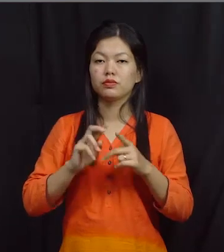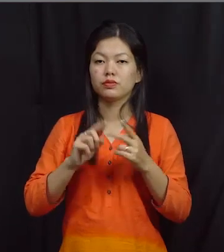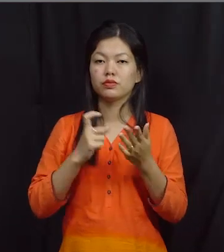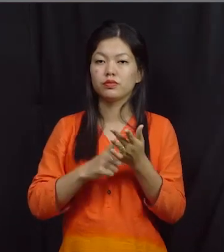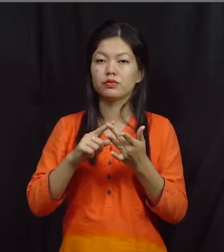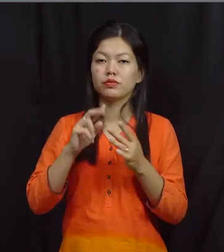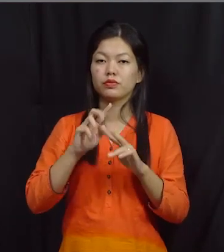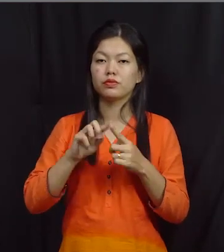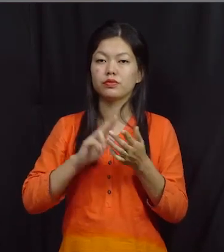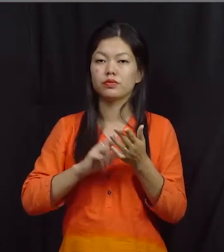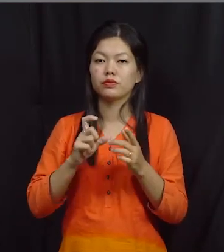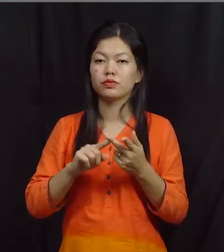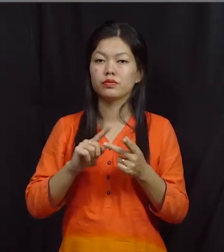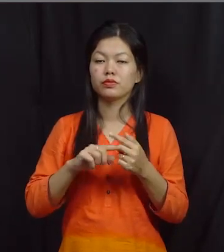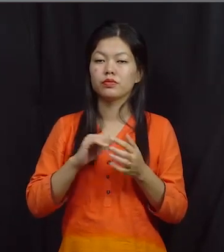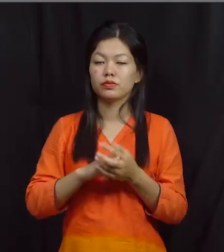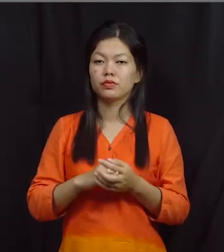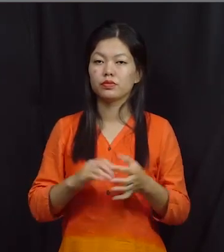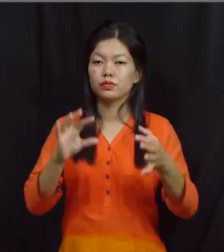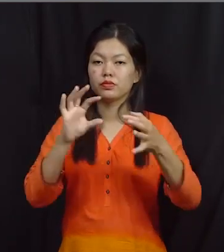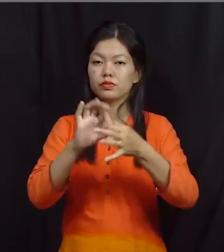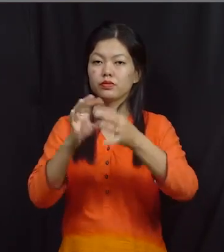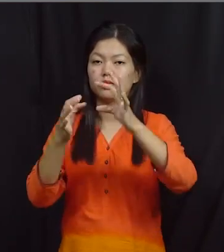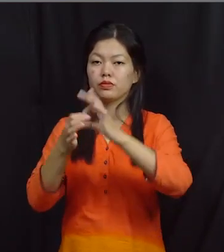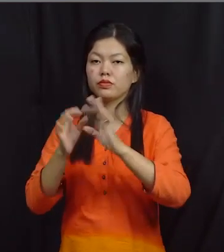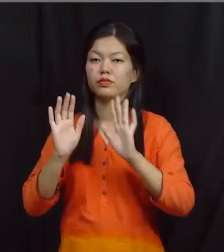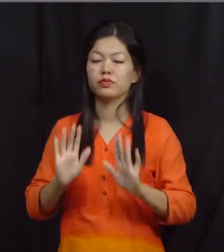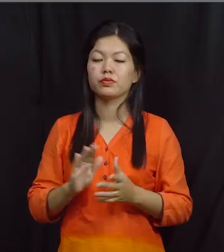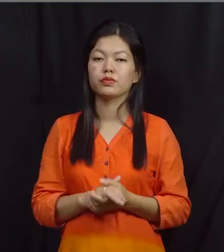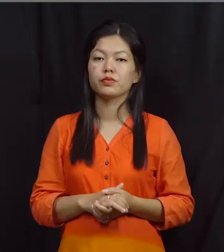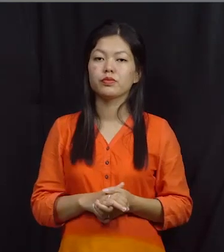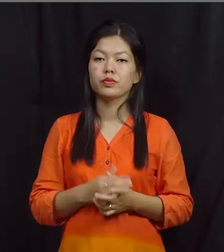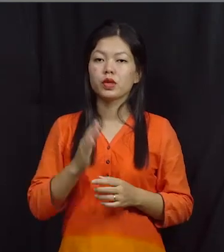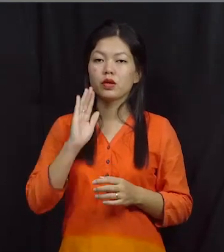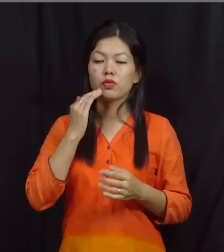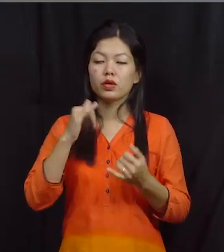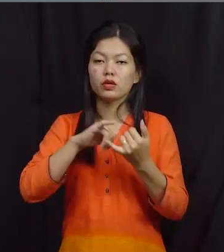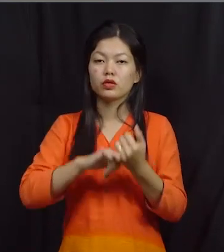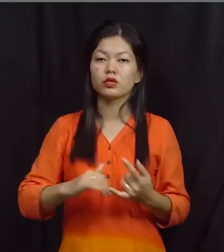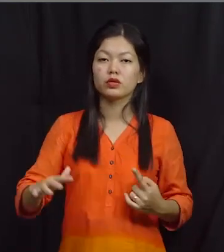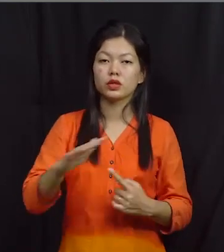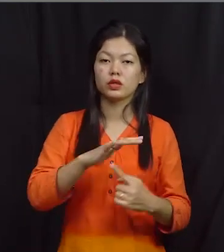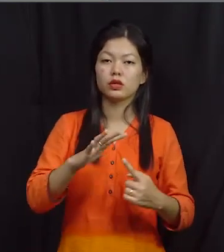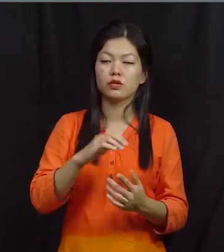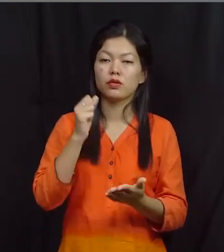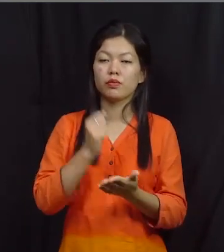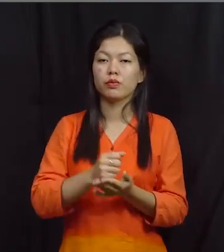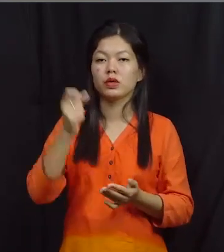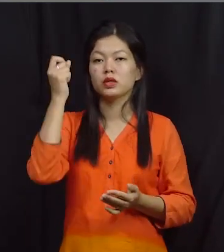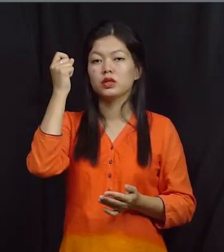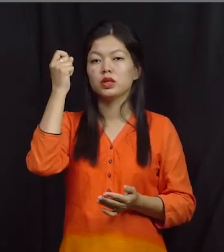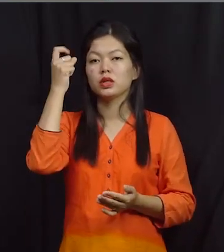are related with one another. Okay, and you know, when we talk about the social aim, then if you understand the concept of